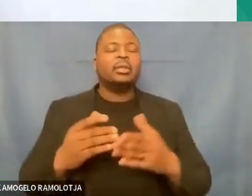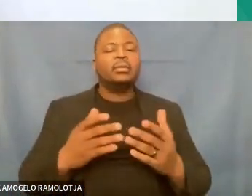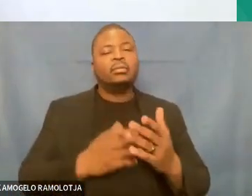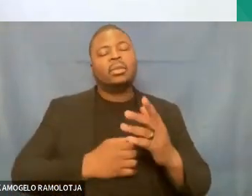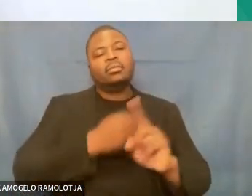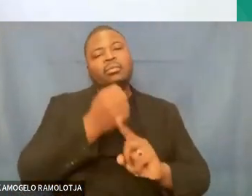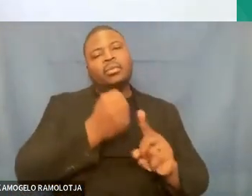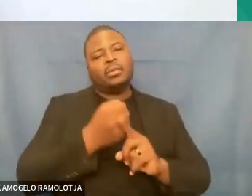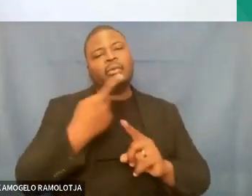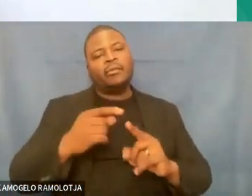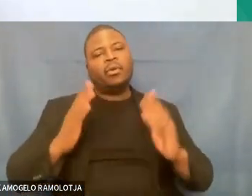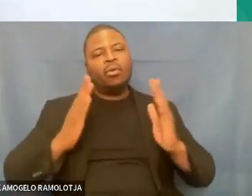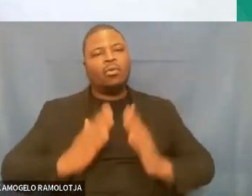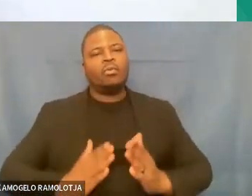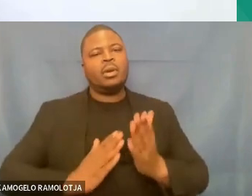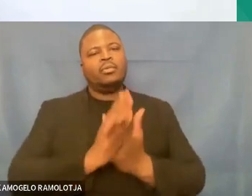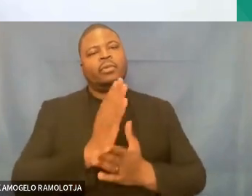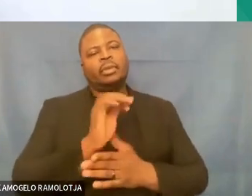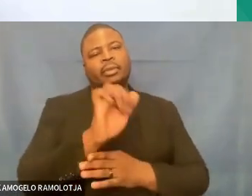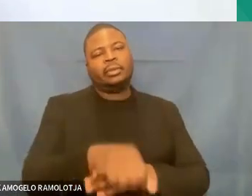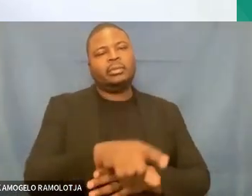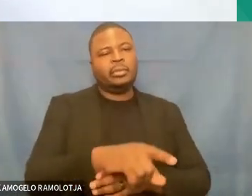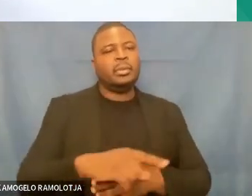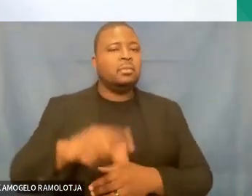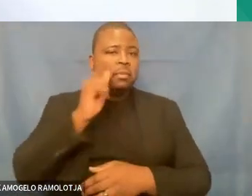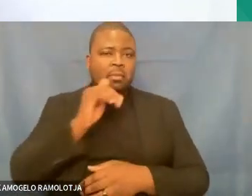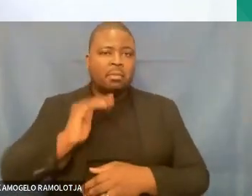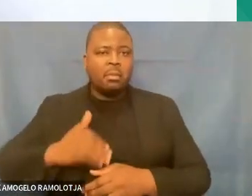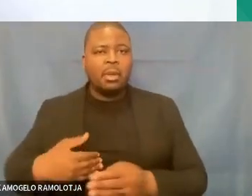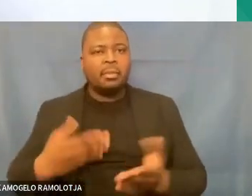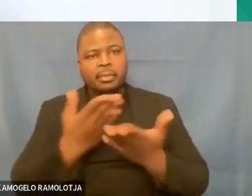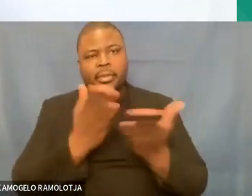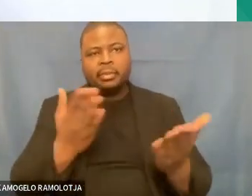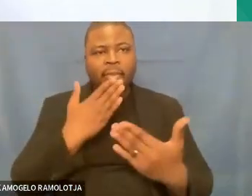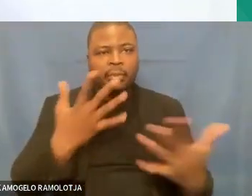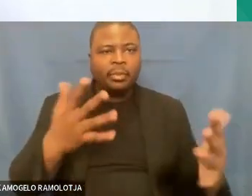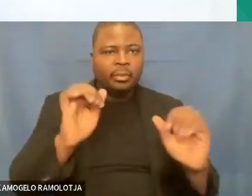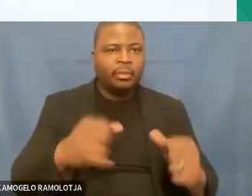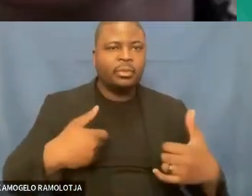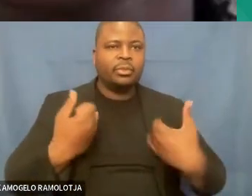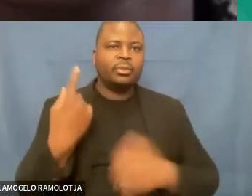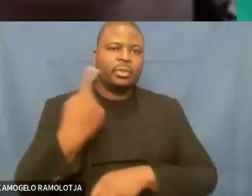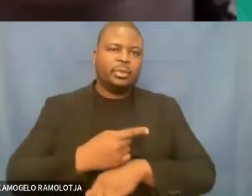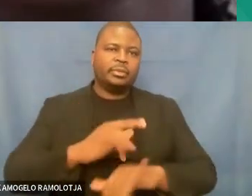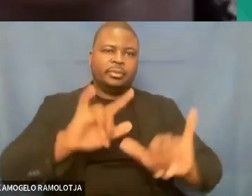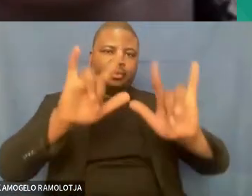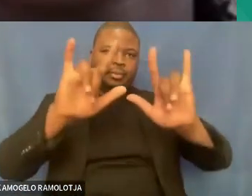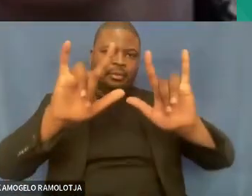advocacy for key populations. Thank you all and have a lovely day further. Keep well.